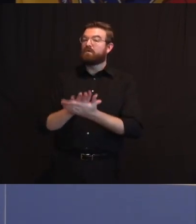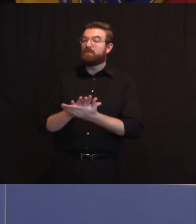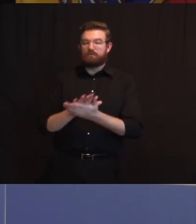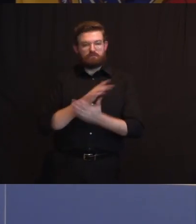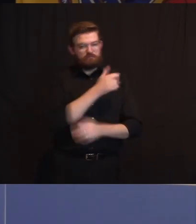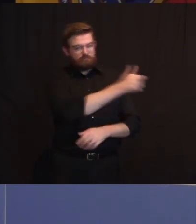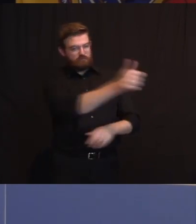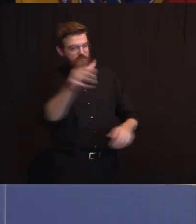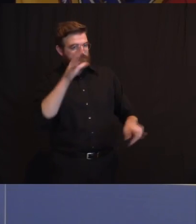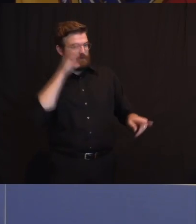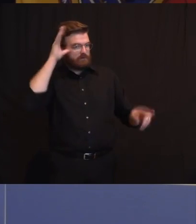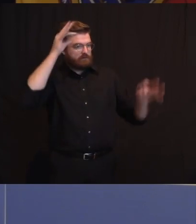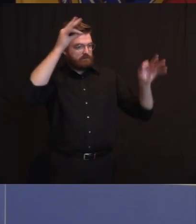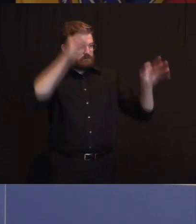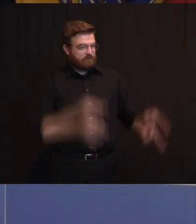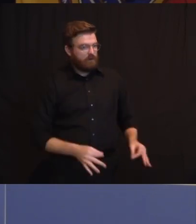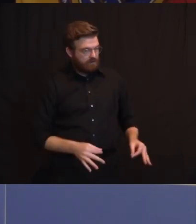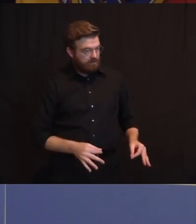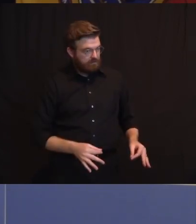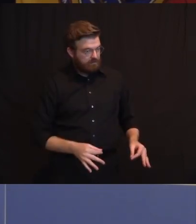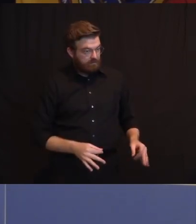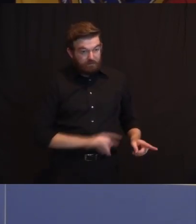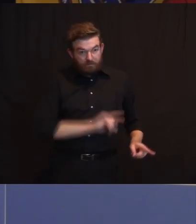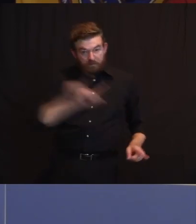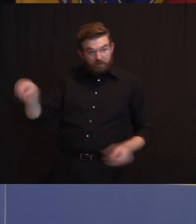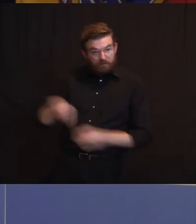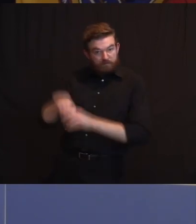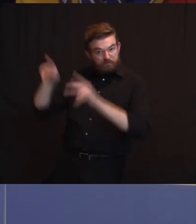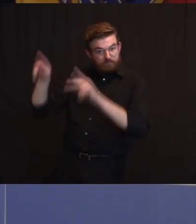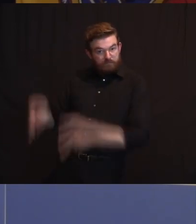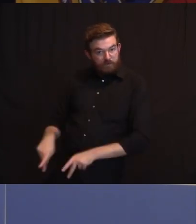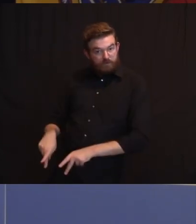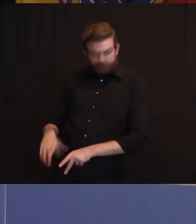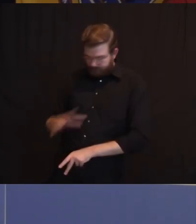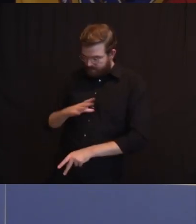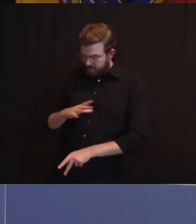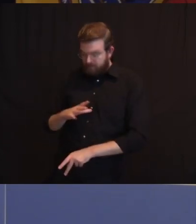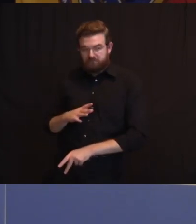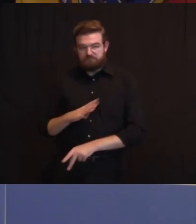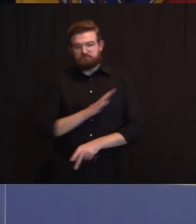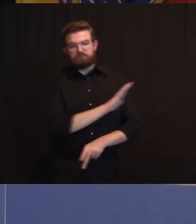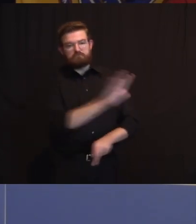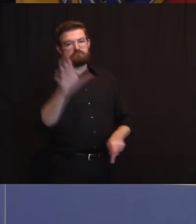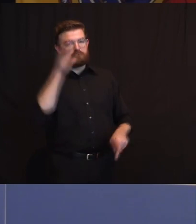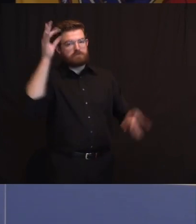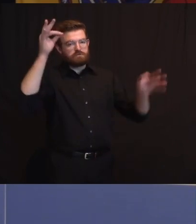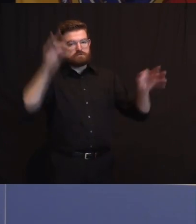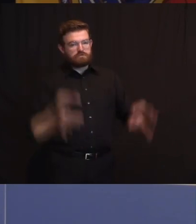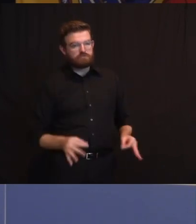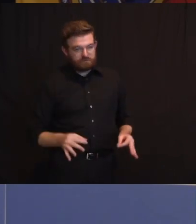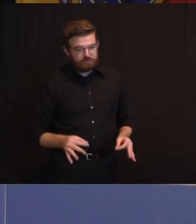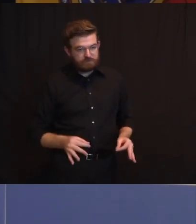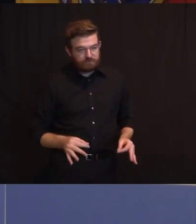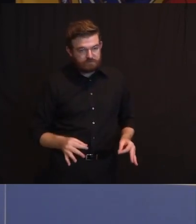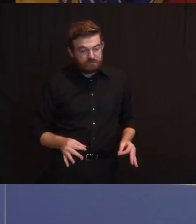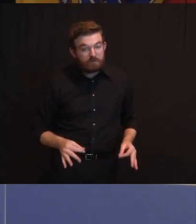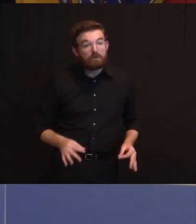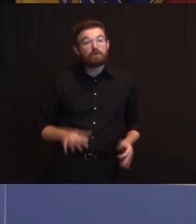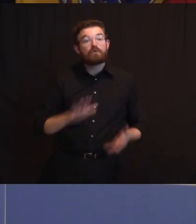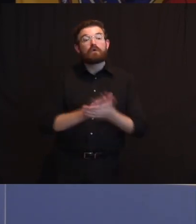services. School districts need to establish clear policies and procedures for families who want to take advantage